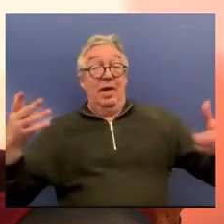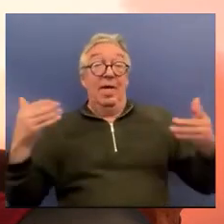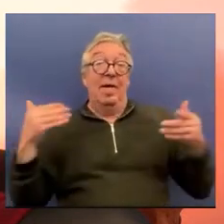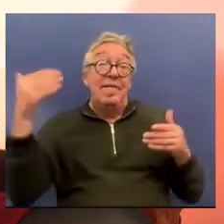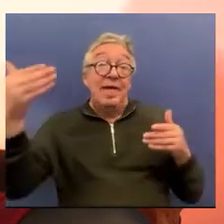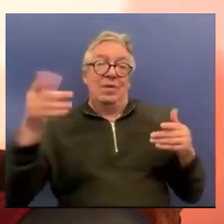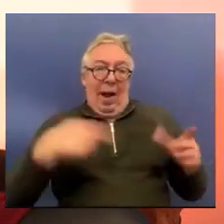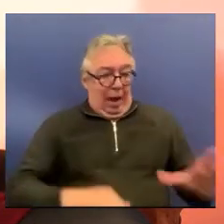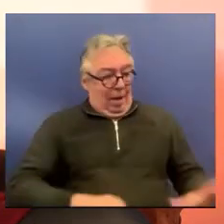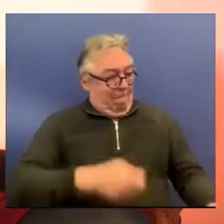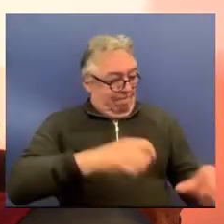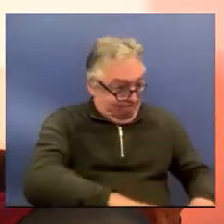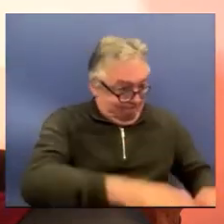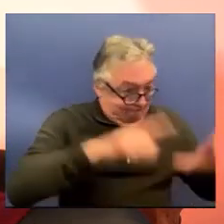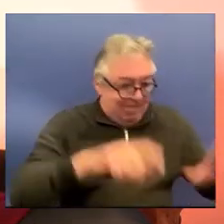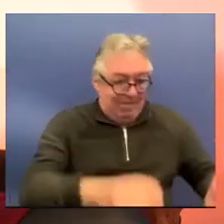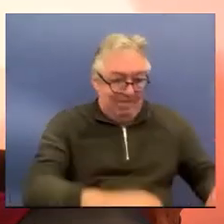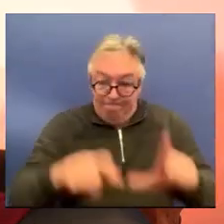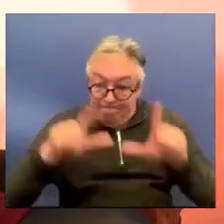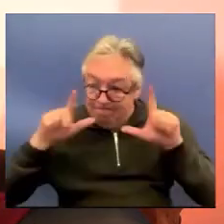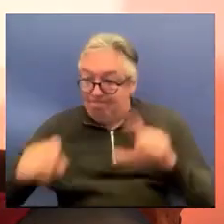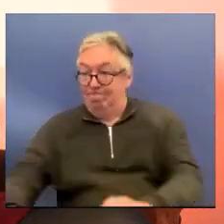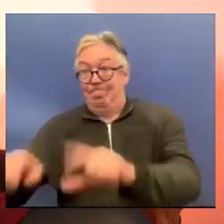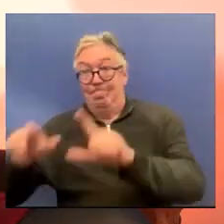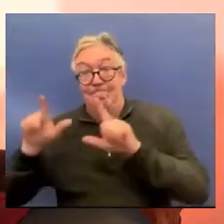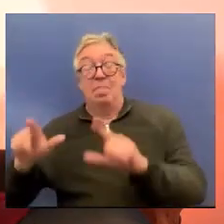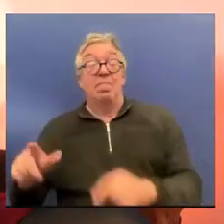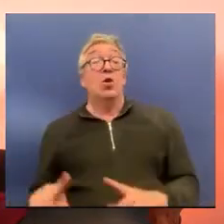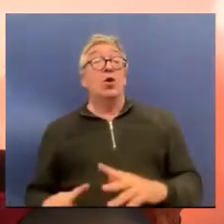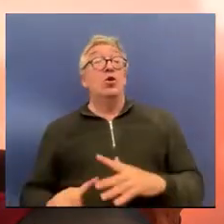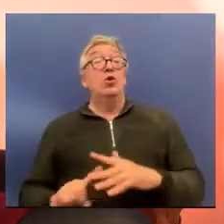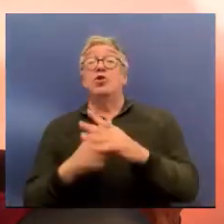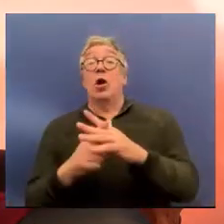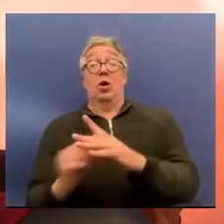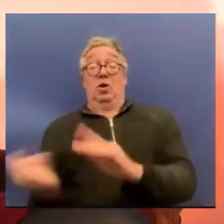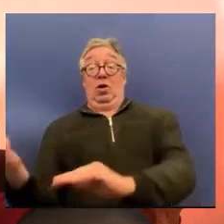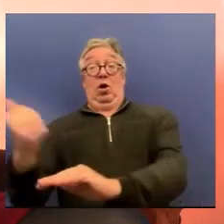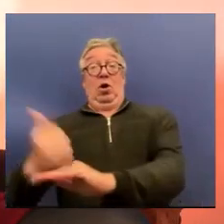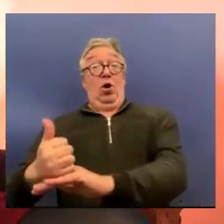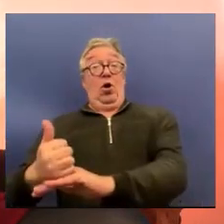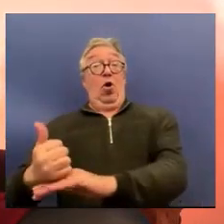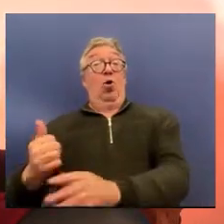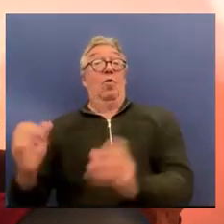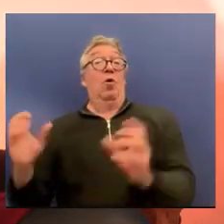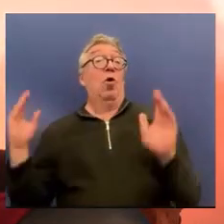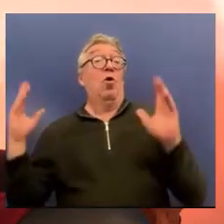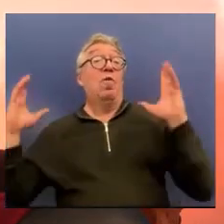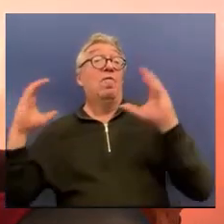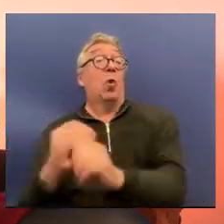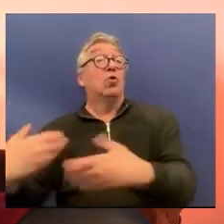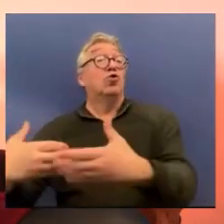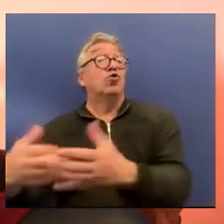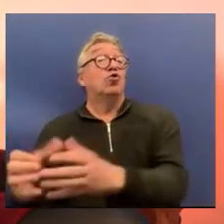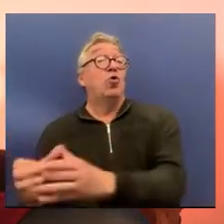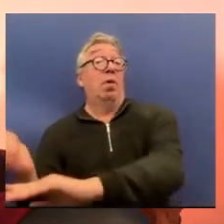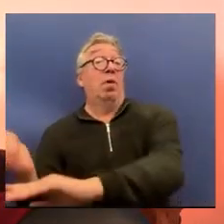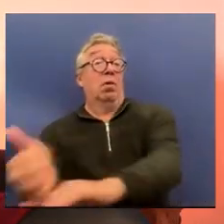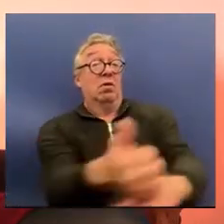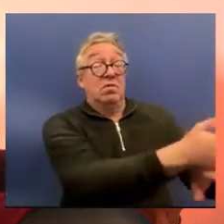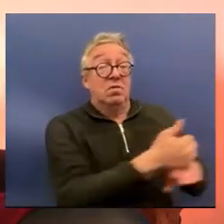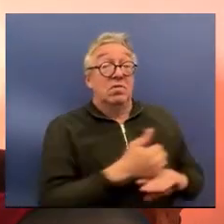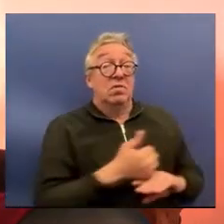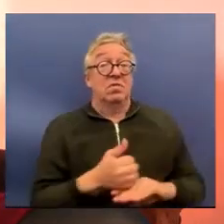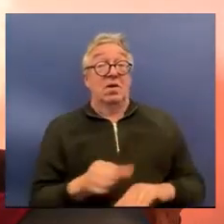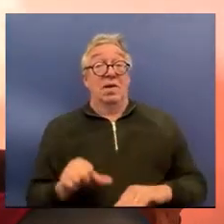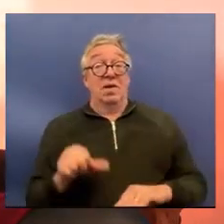let's say, with the participatory processes. Then it's up to the public administration to transform the city also together with us